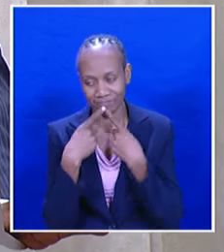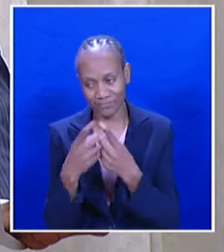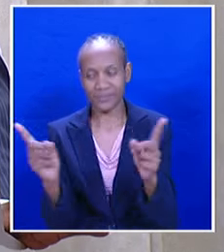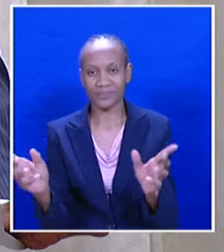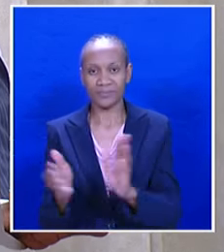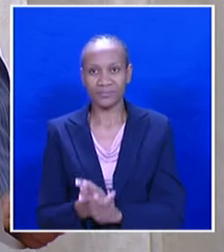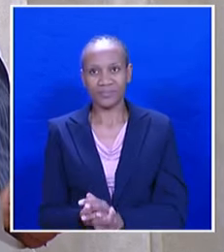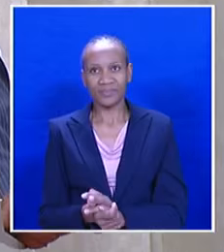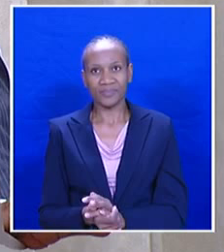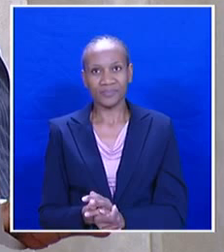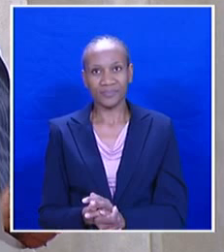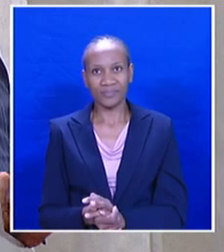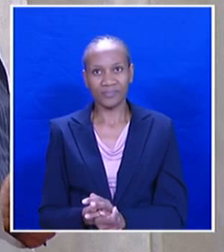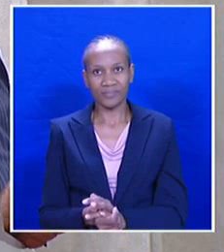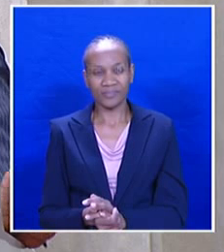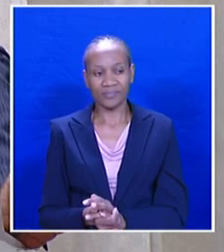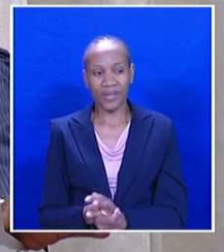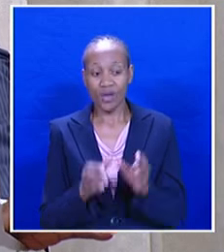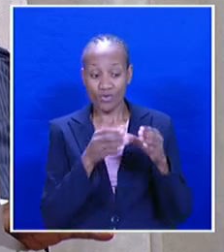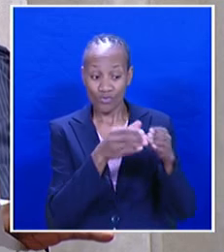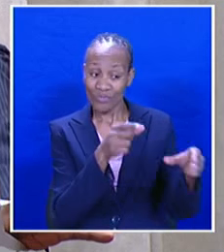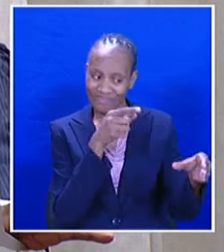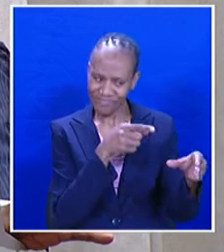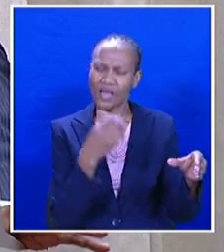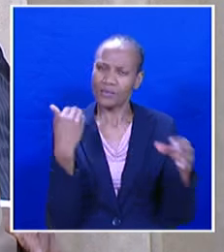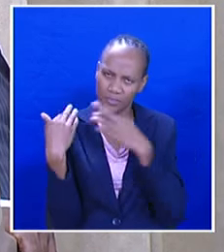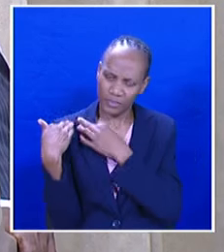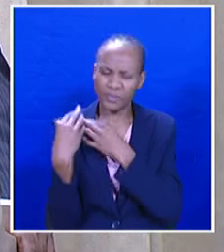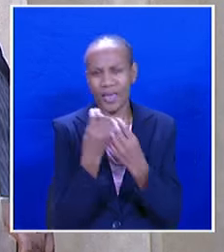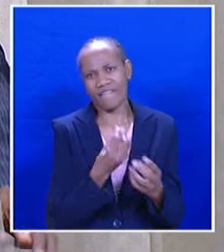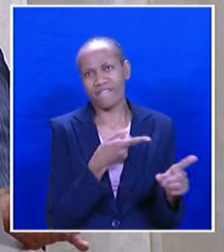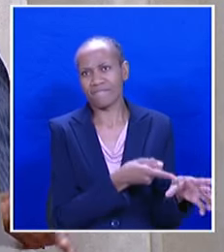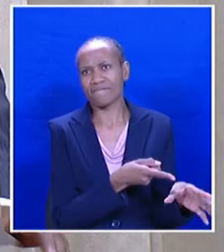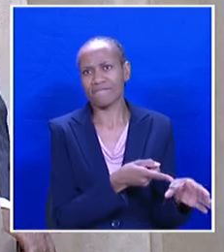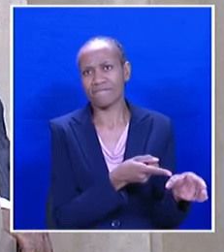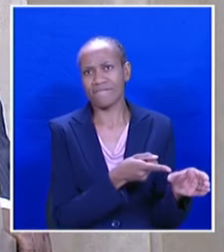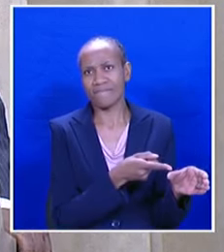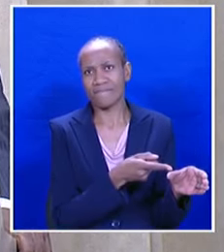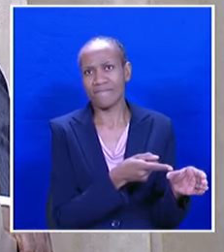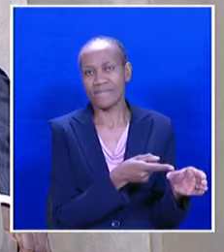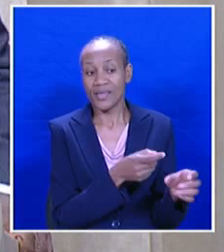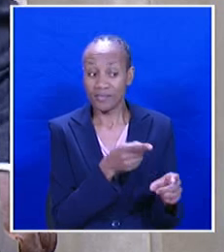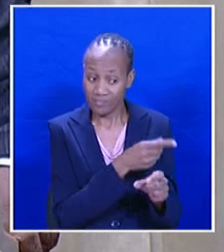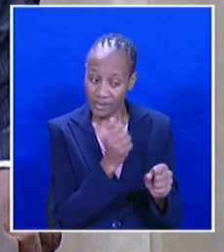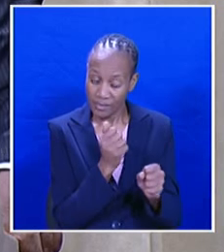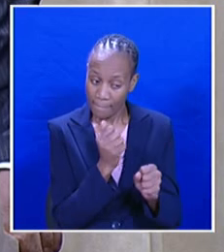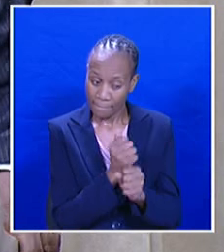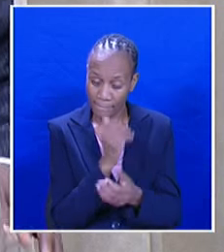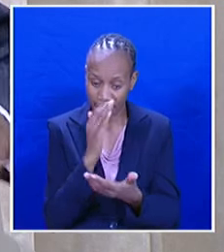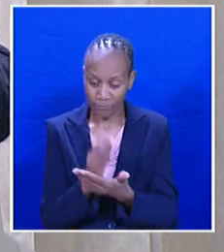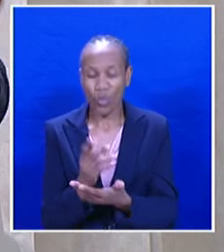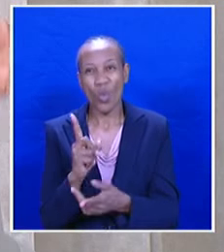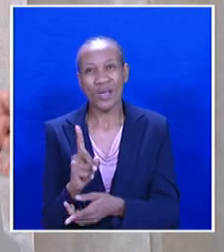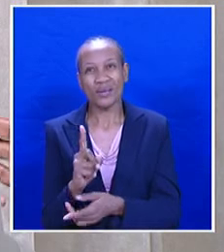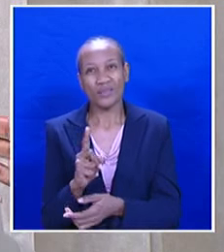we appointed, that we have as the regulator, so that independently they should take into account various